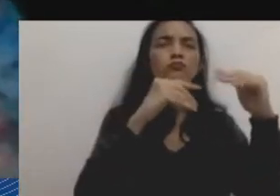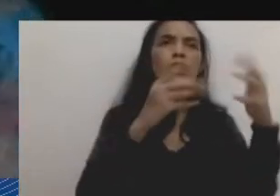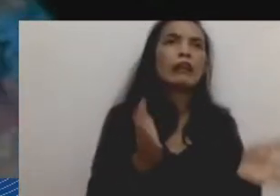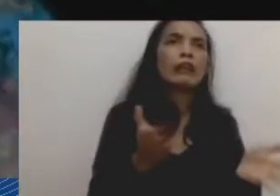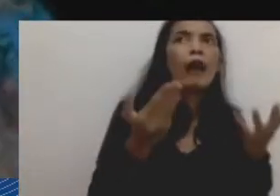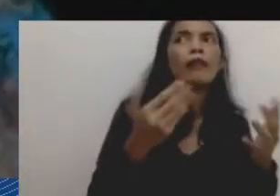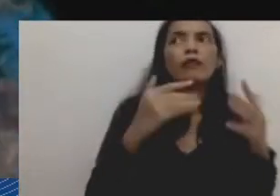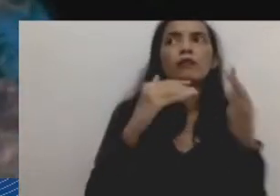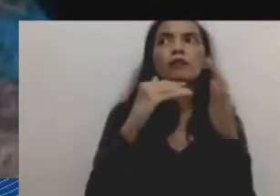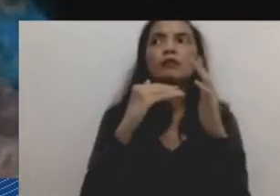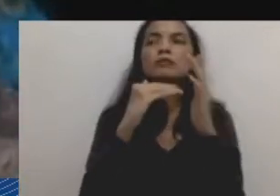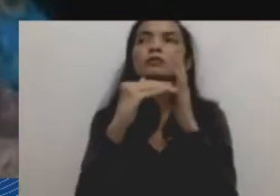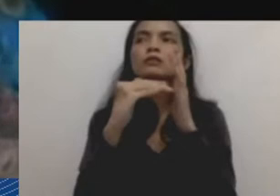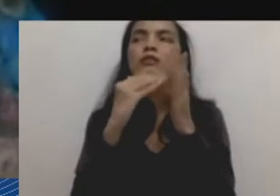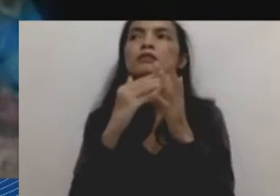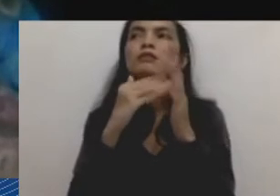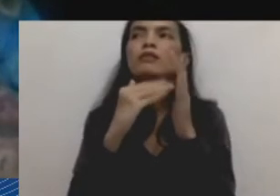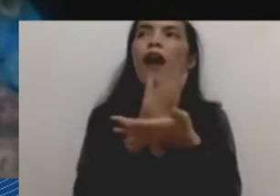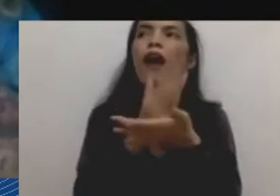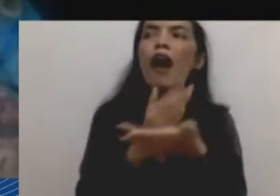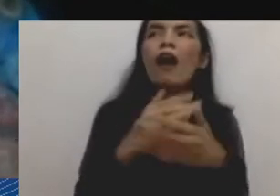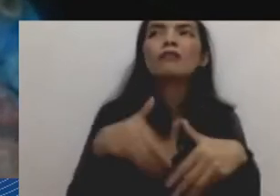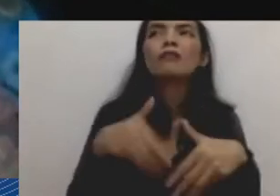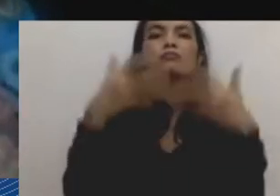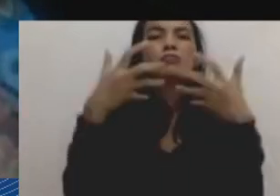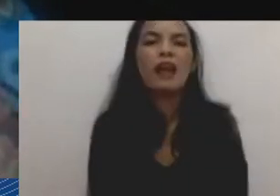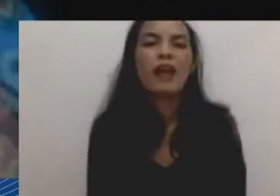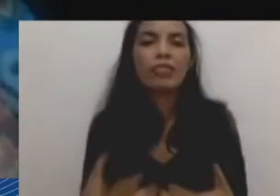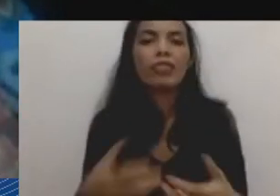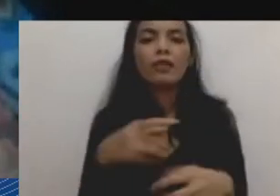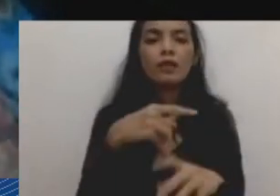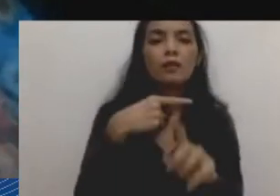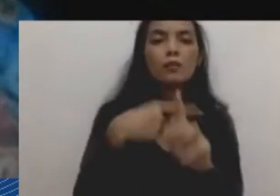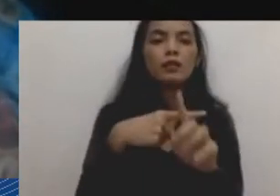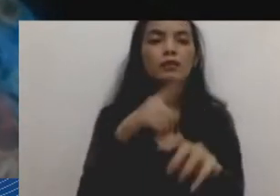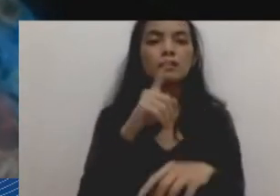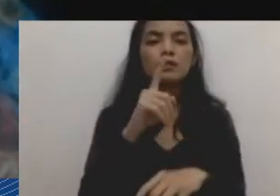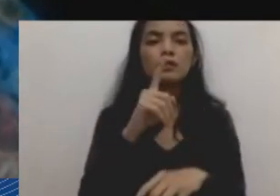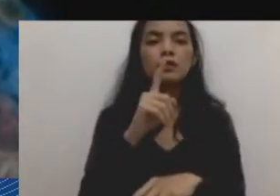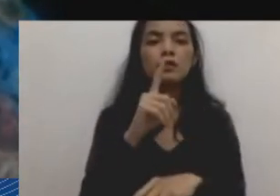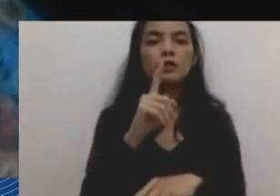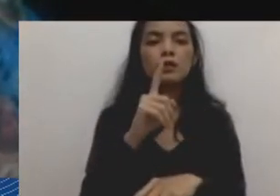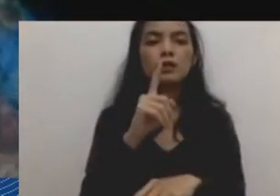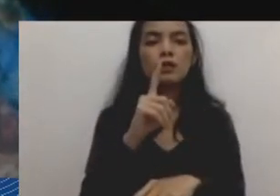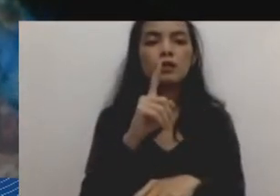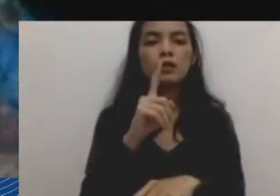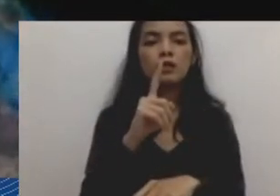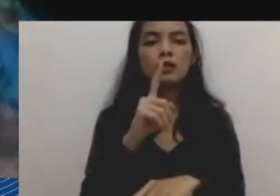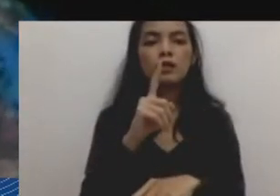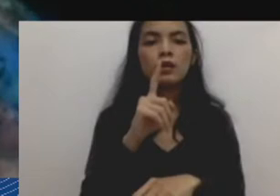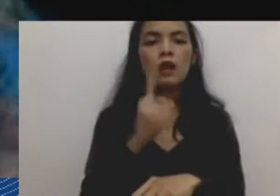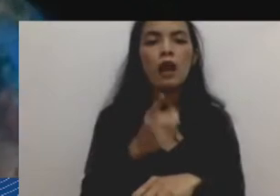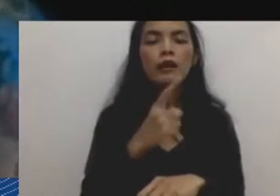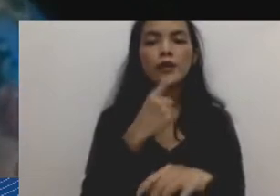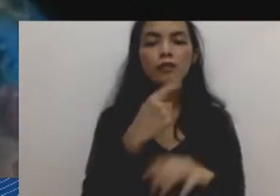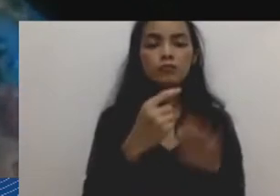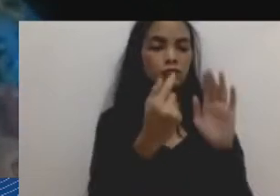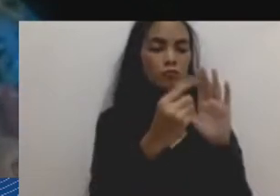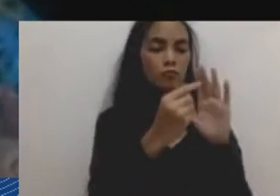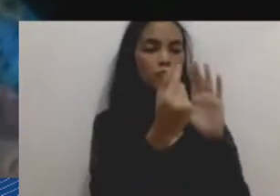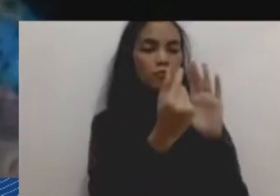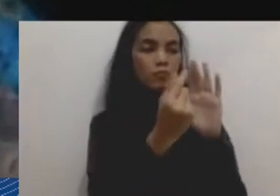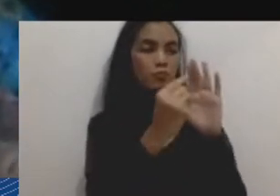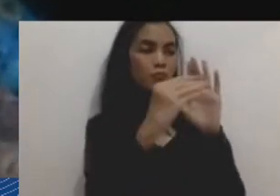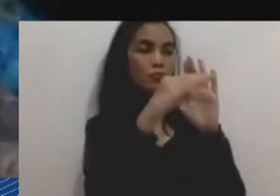yeah? Yeah. Also, in terms of prevention, for sure, that we do the socialization and dissemination regarding the law. And then